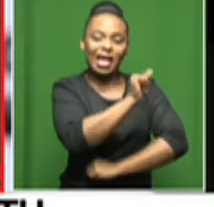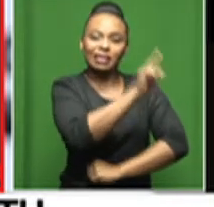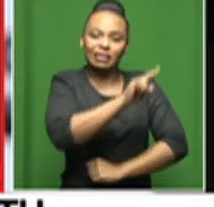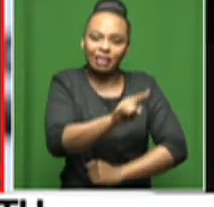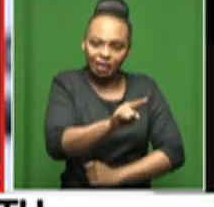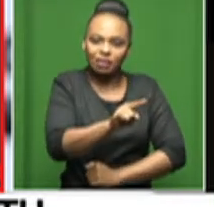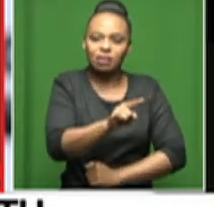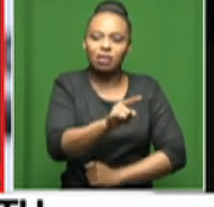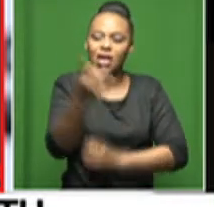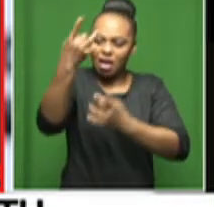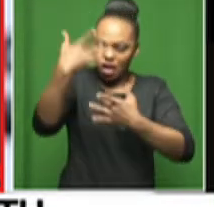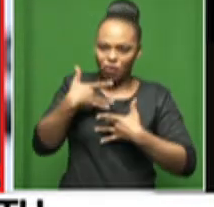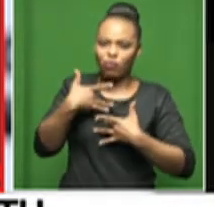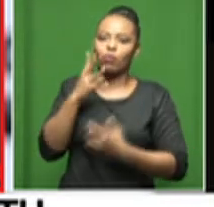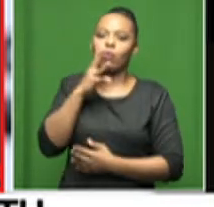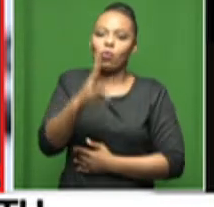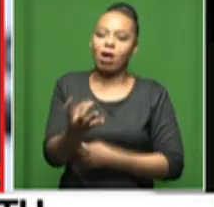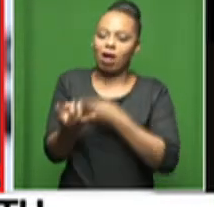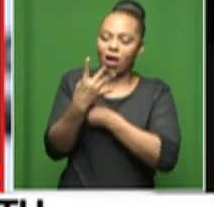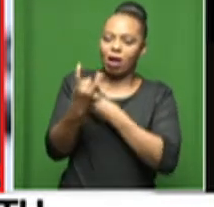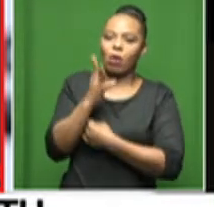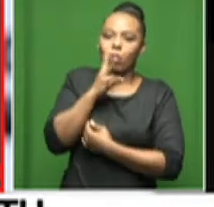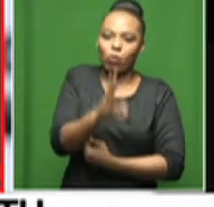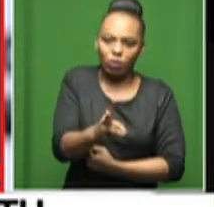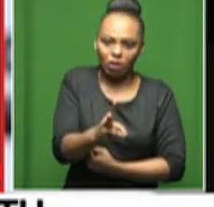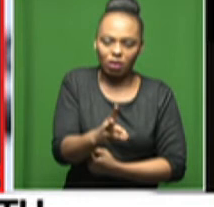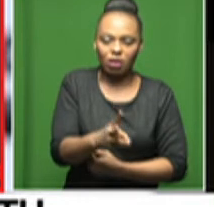how we need to